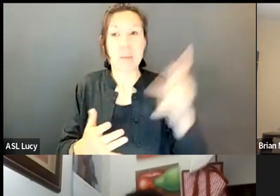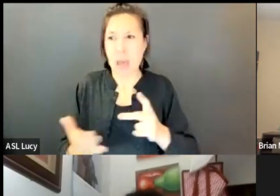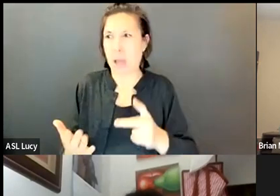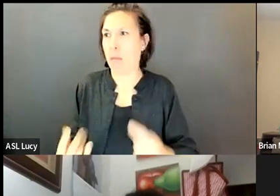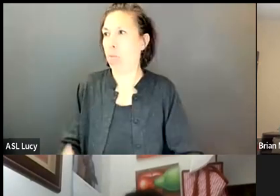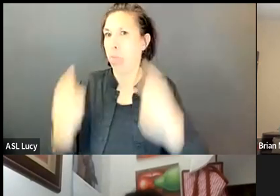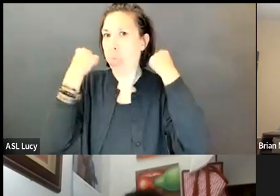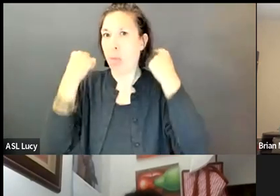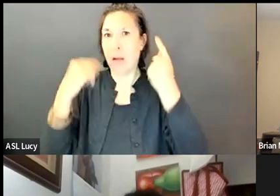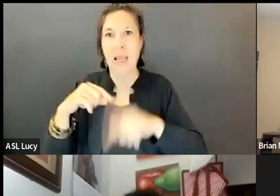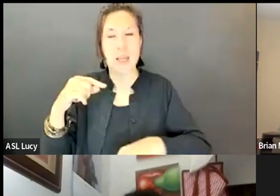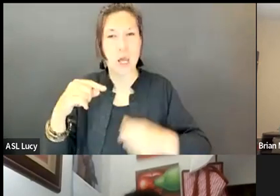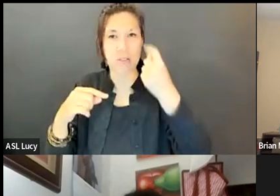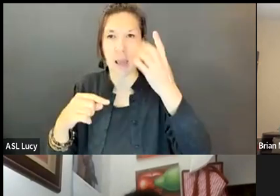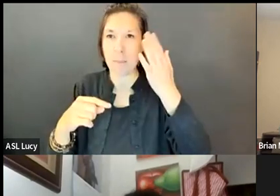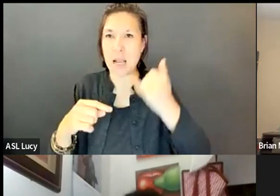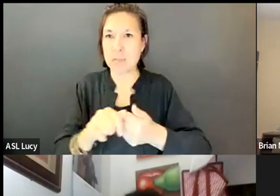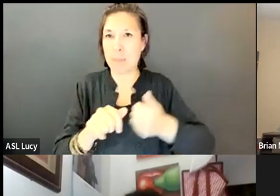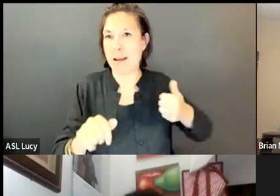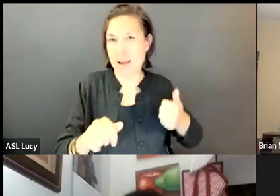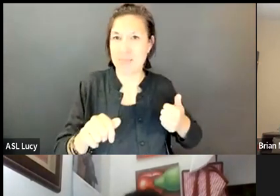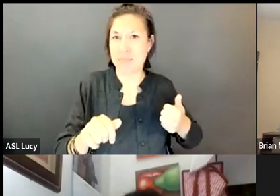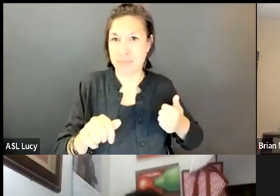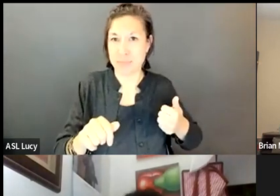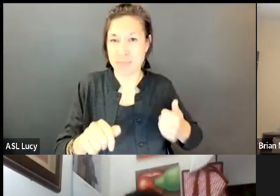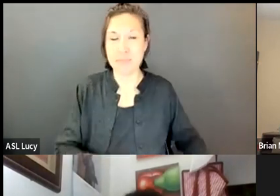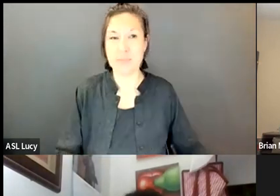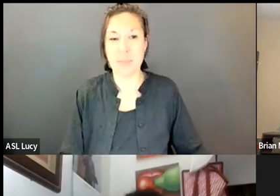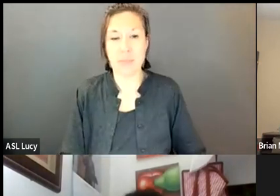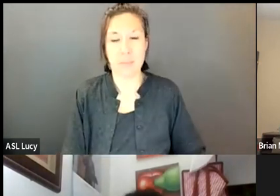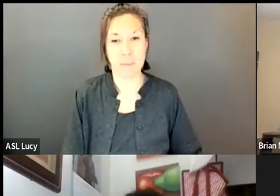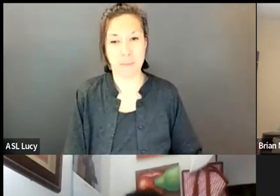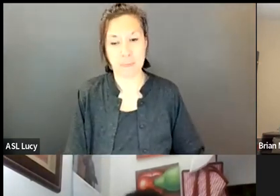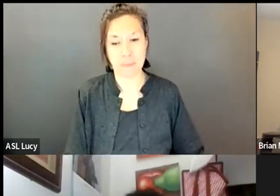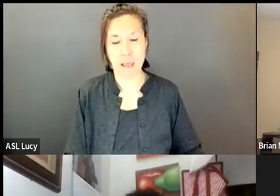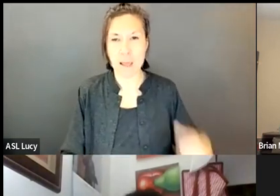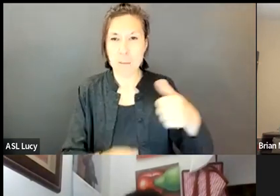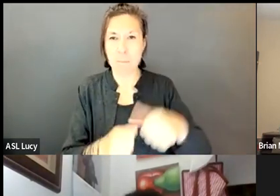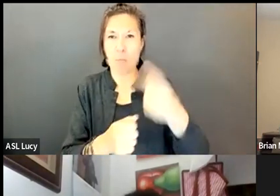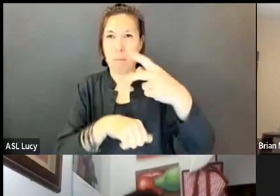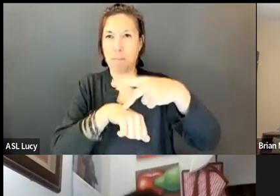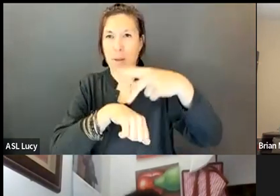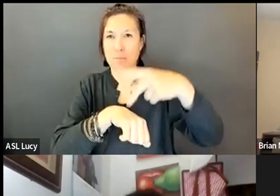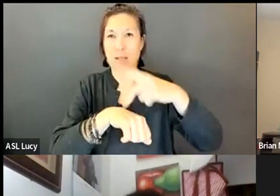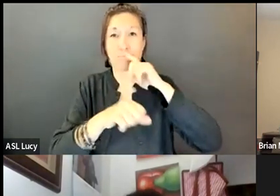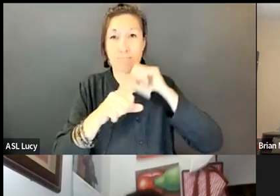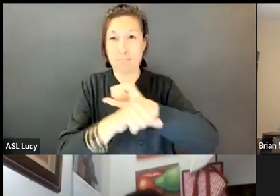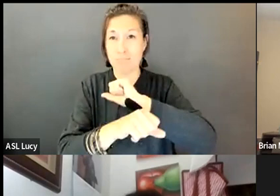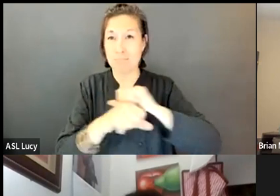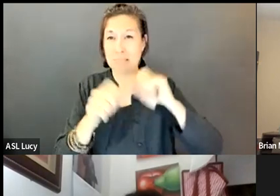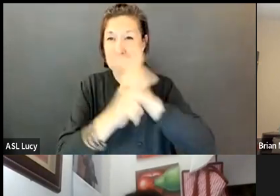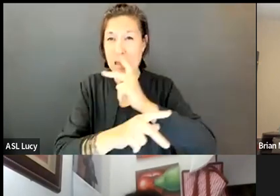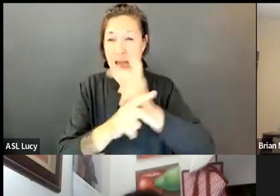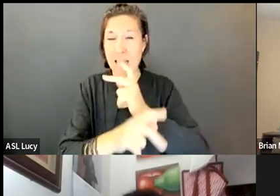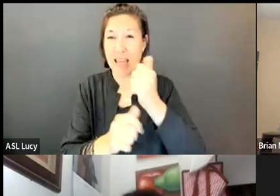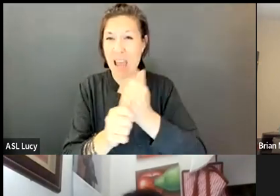all we did yesterday right and so it really is I mean I once had a principle that literally calculated like minute